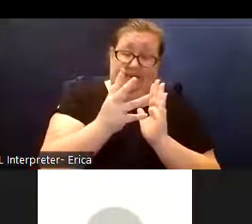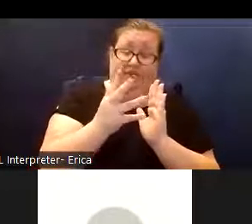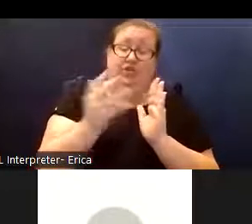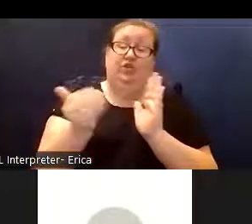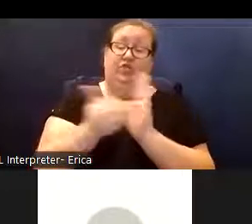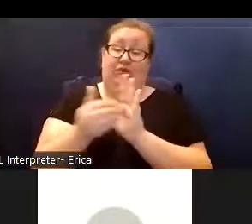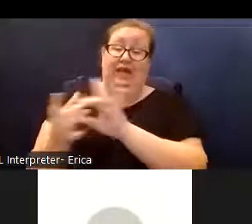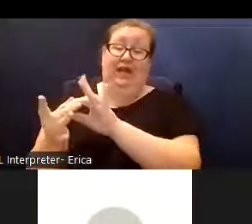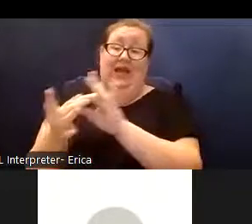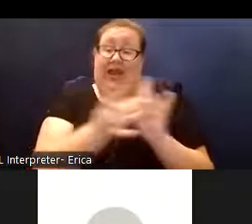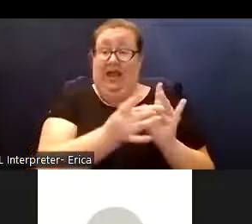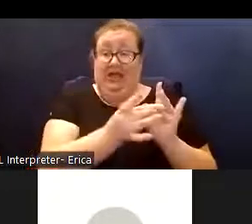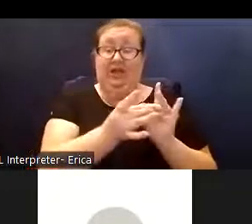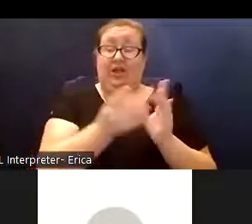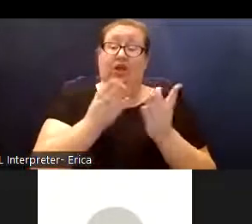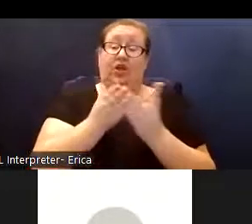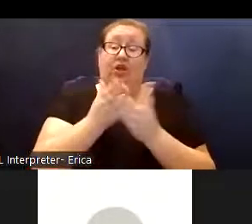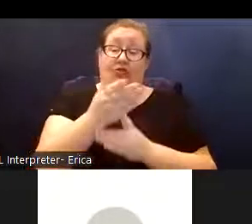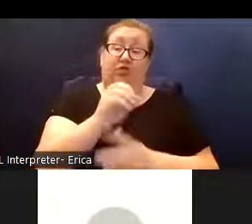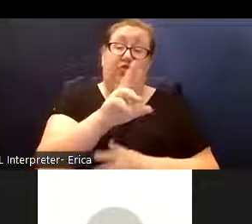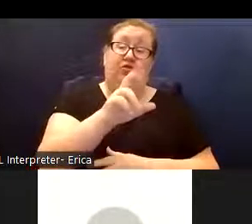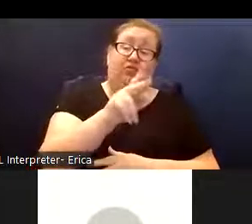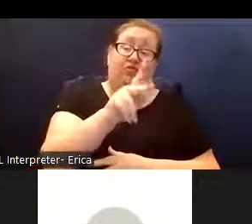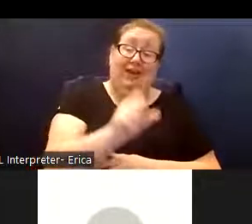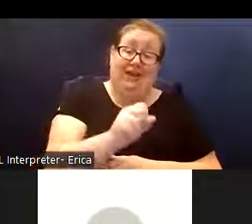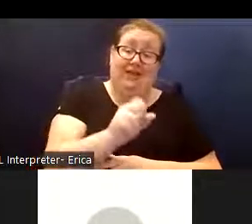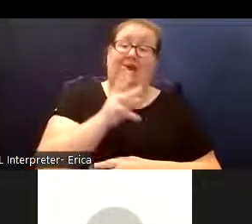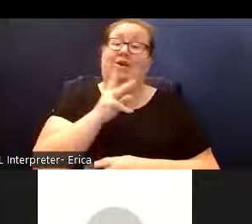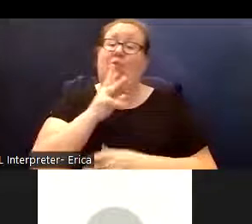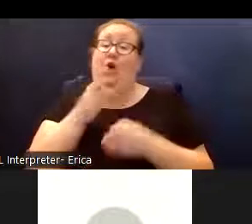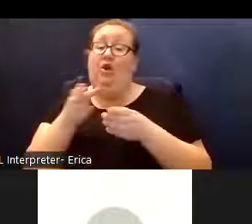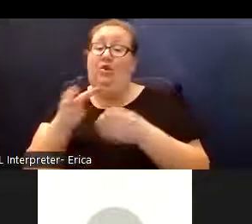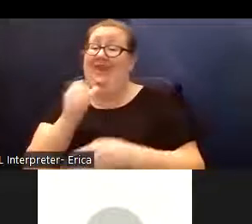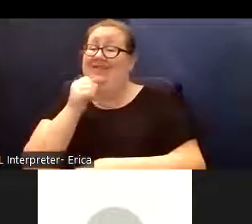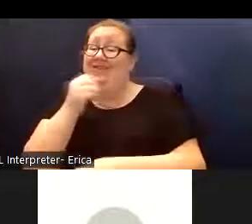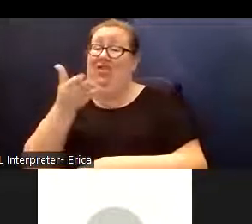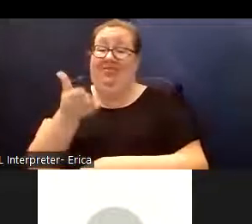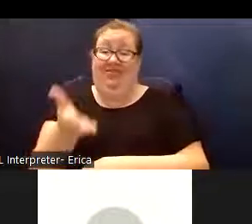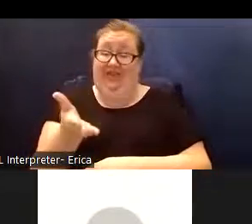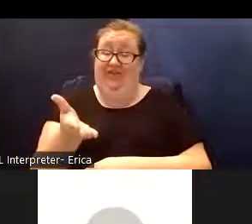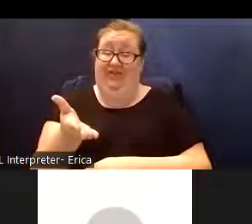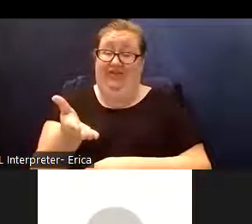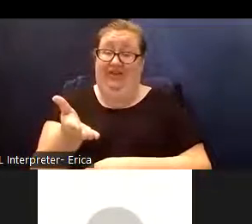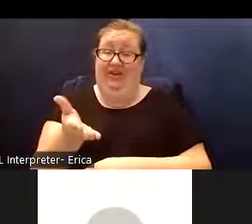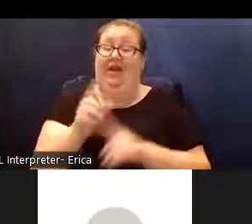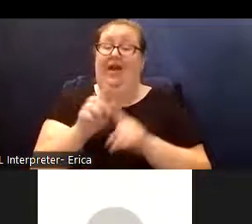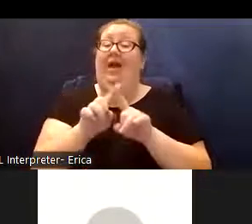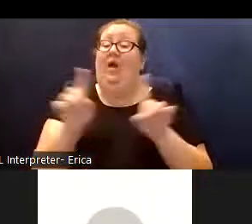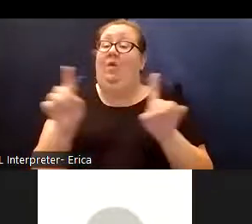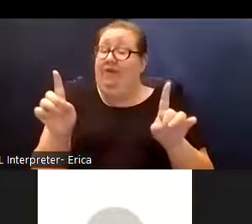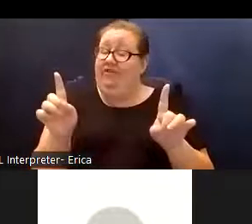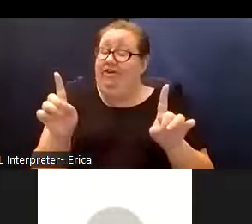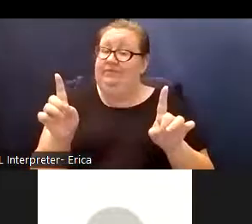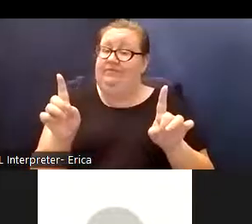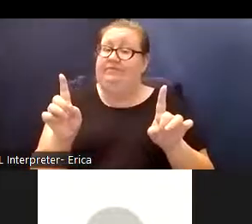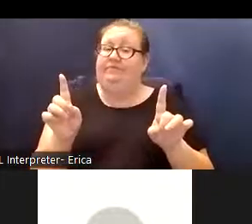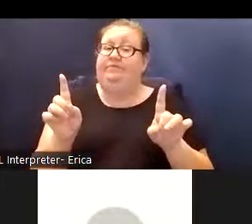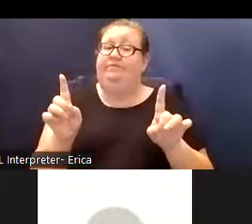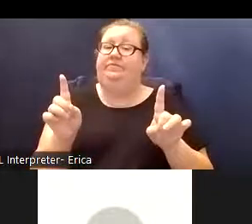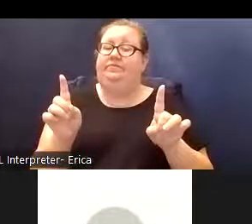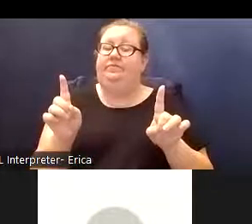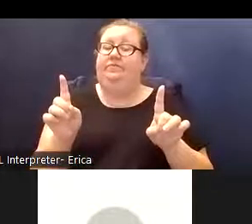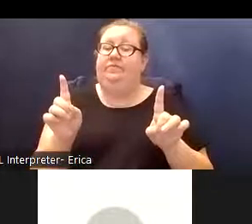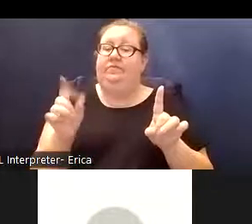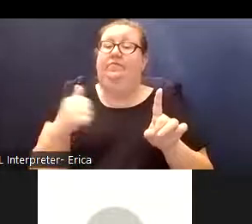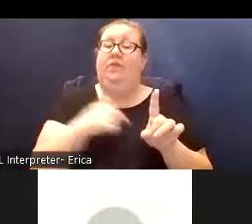reconnect through creeks and waterways that are not there. However, we